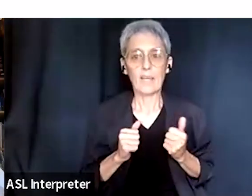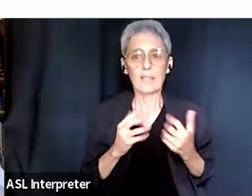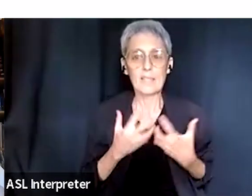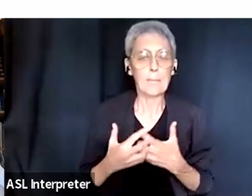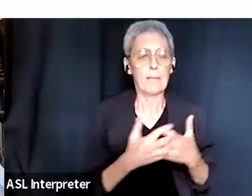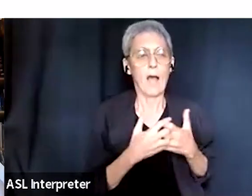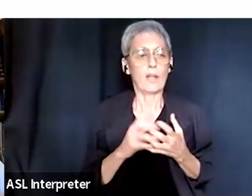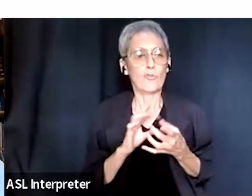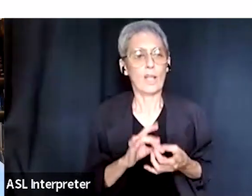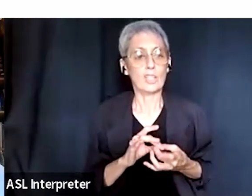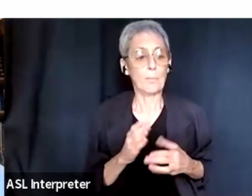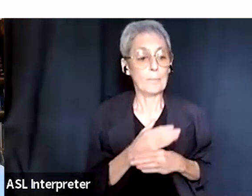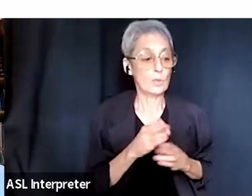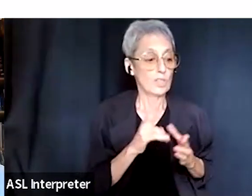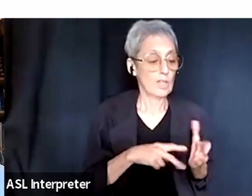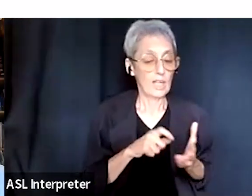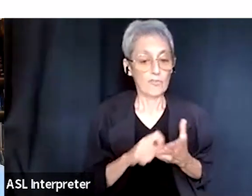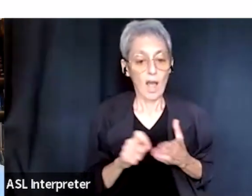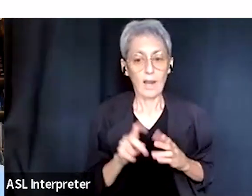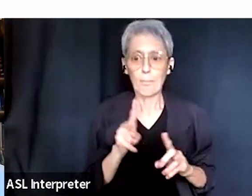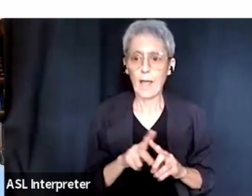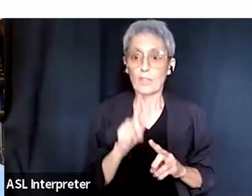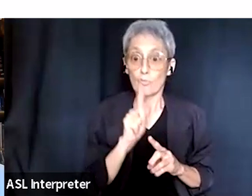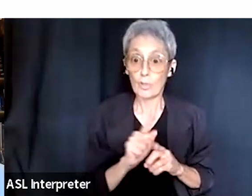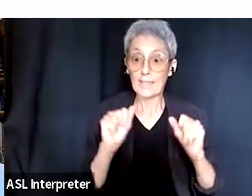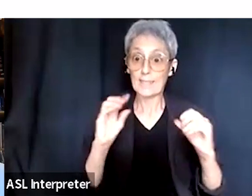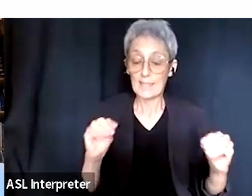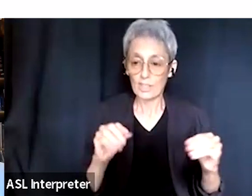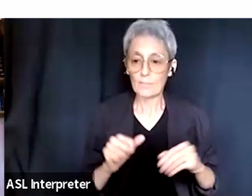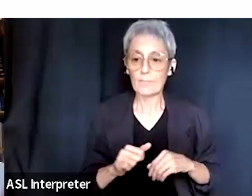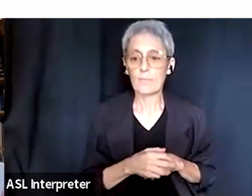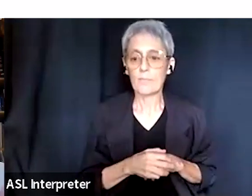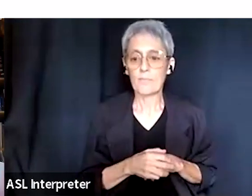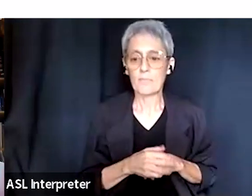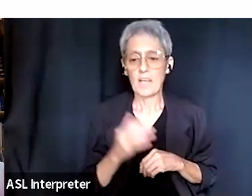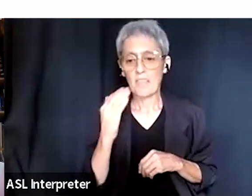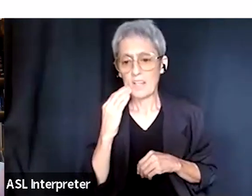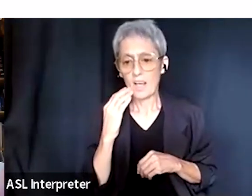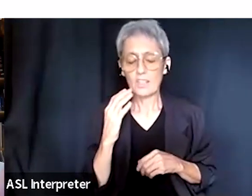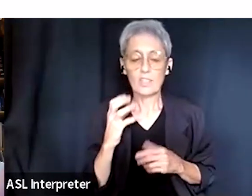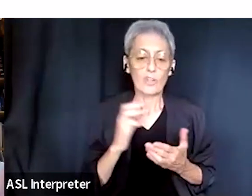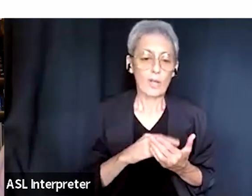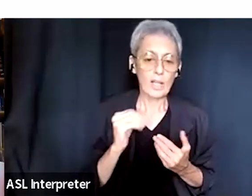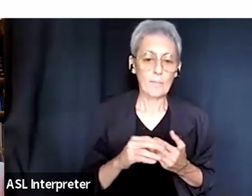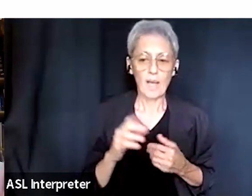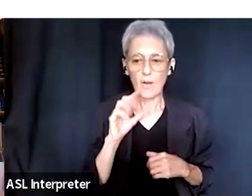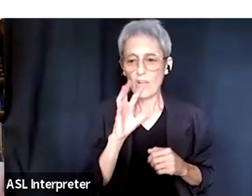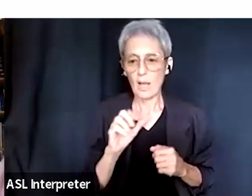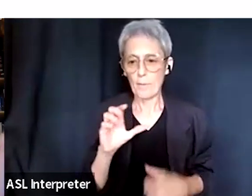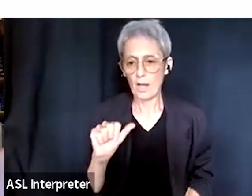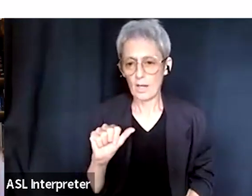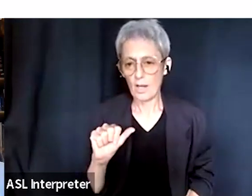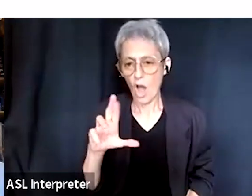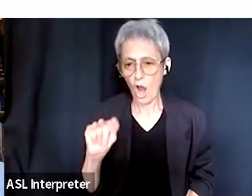real teaching. Mm-hmm. Most of the knowledge building curriculums, and I'm not going to talk about ARC all day, folks. Because I really think about